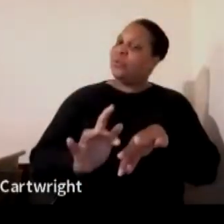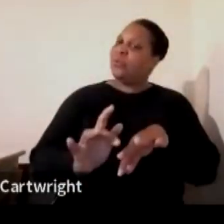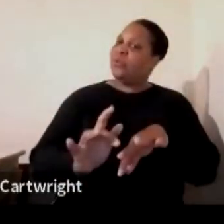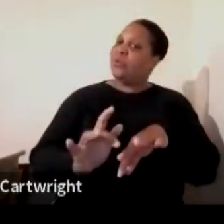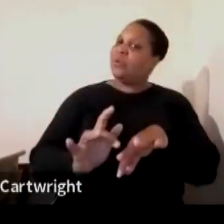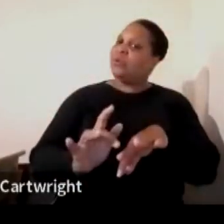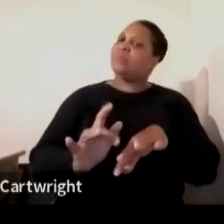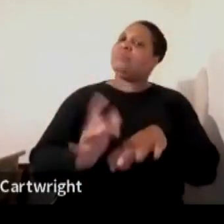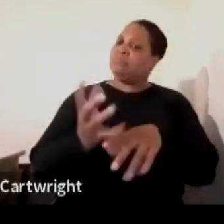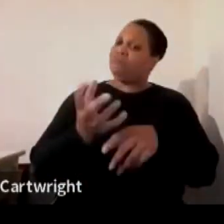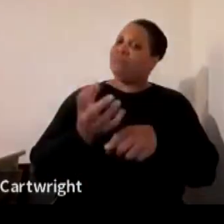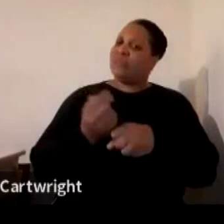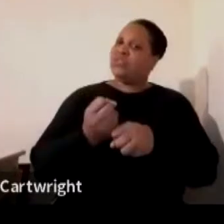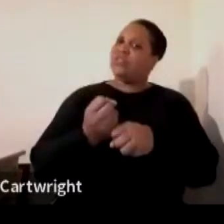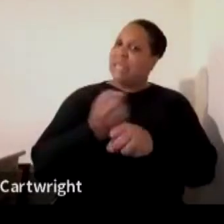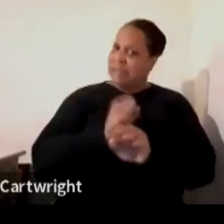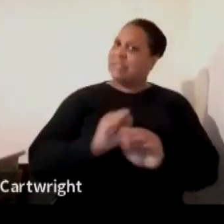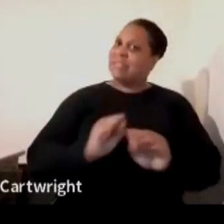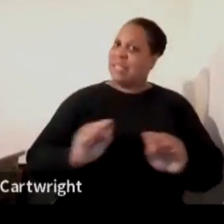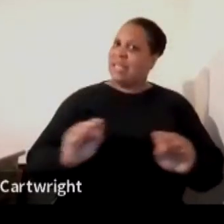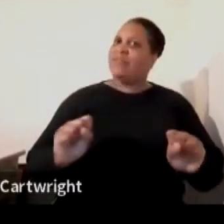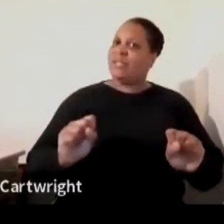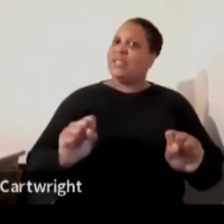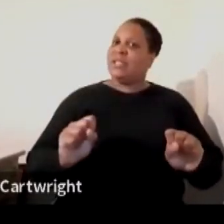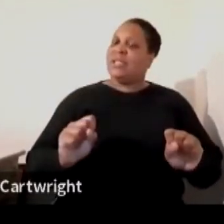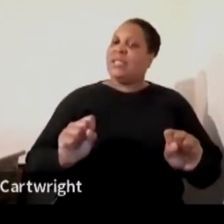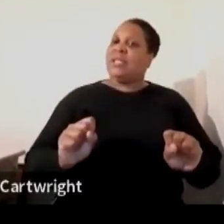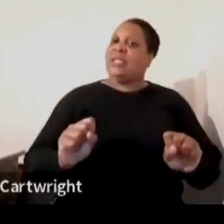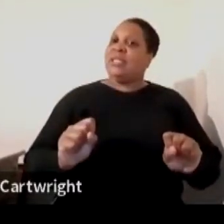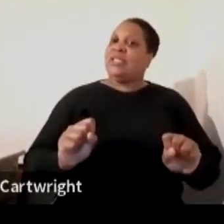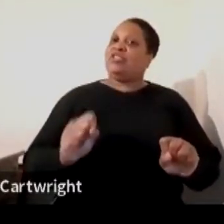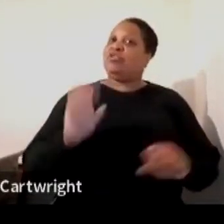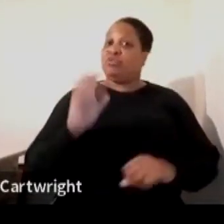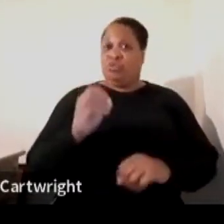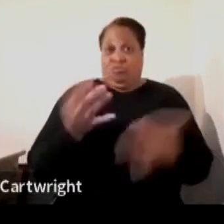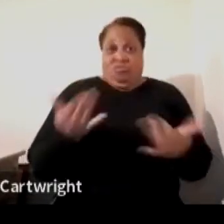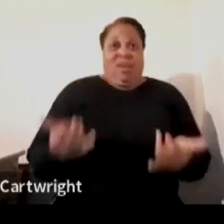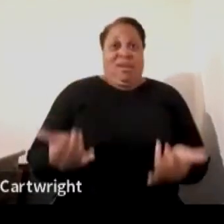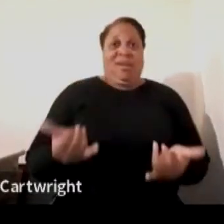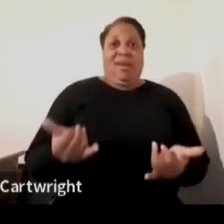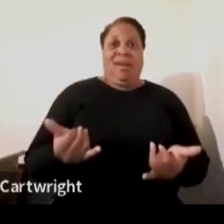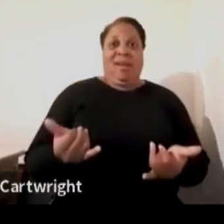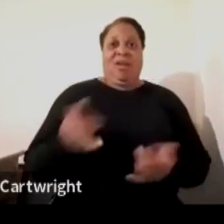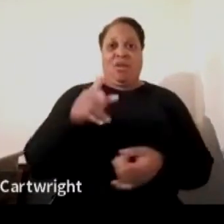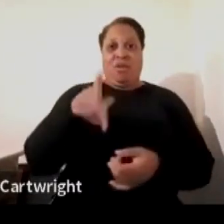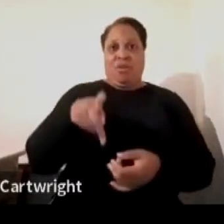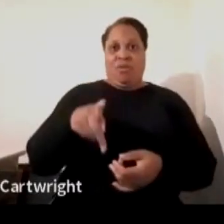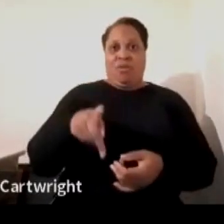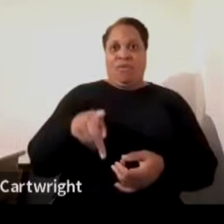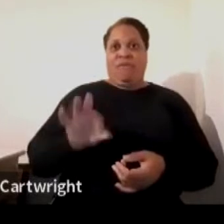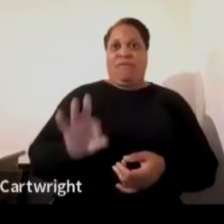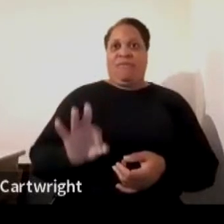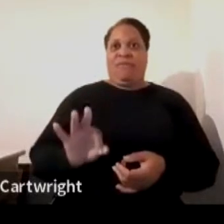get safely. And so when it comes to right now, it's the Pfizer vaccine.